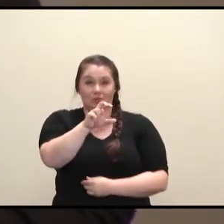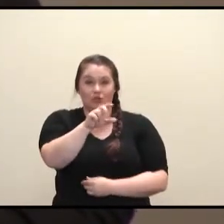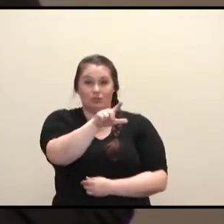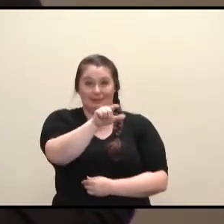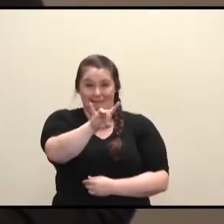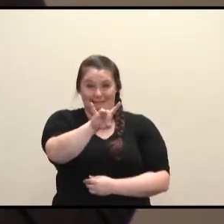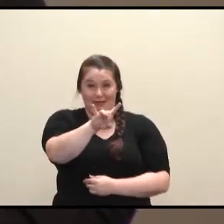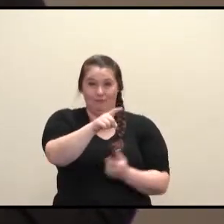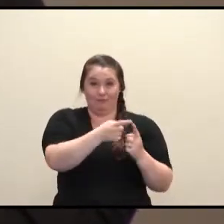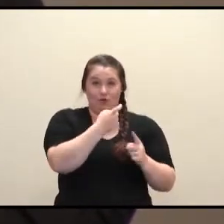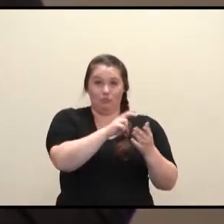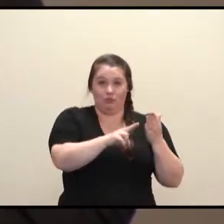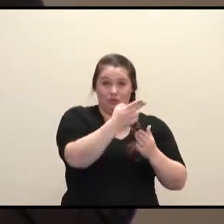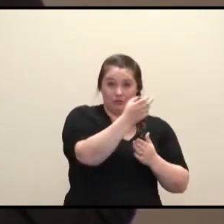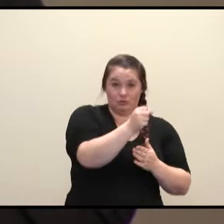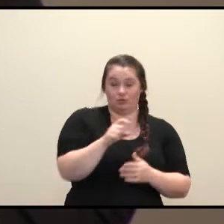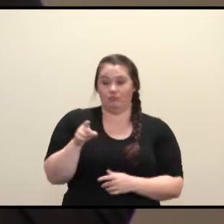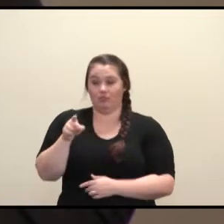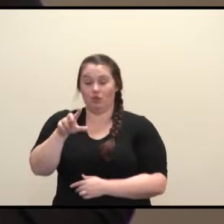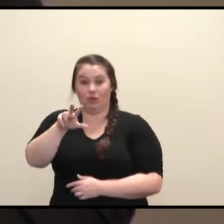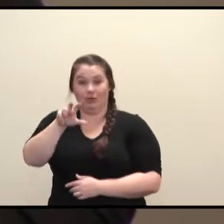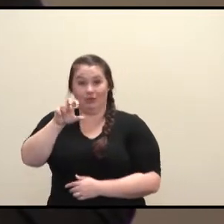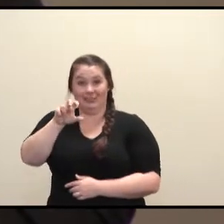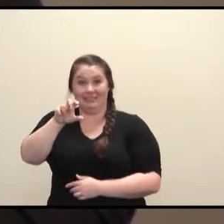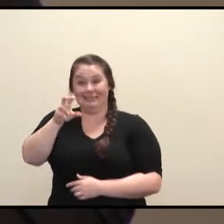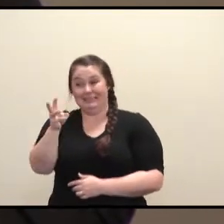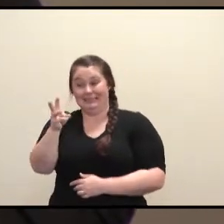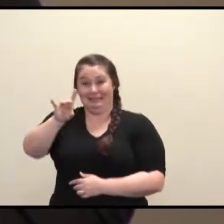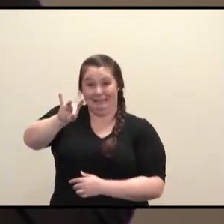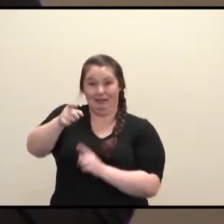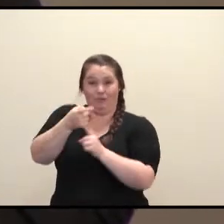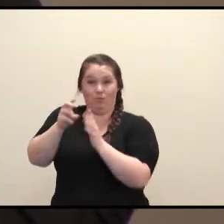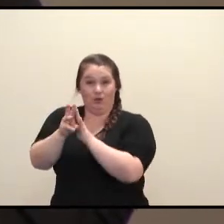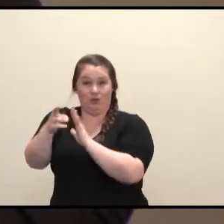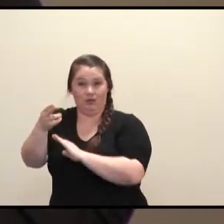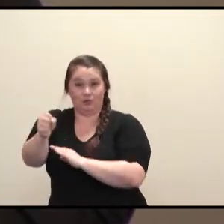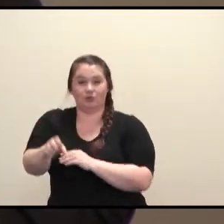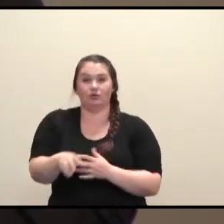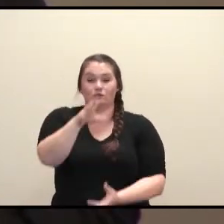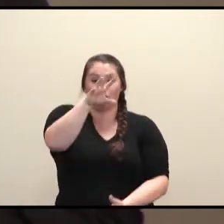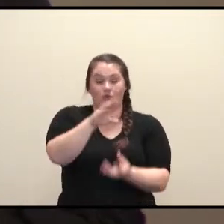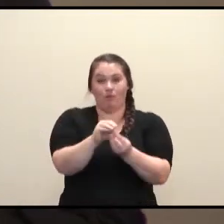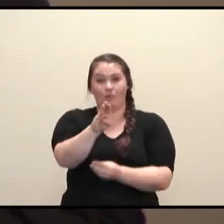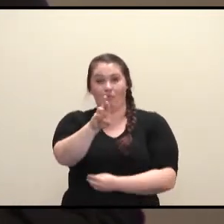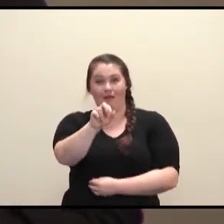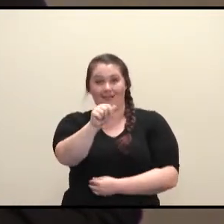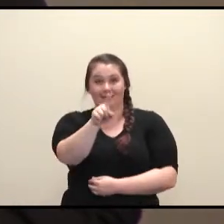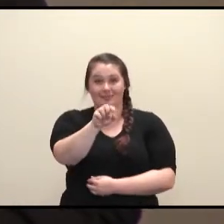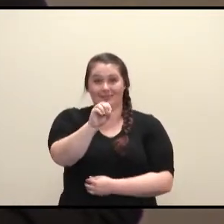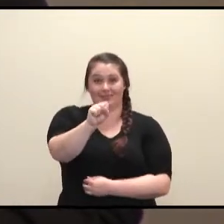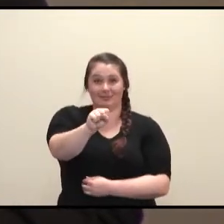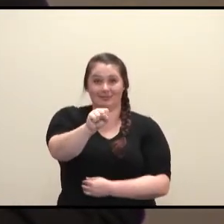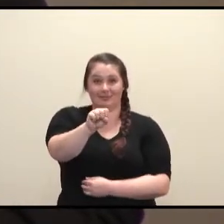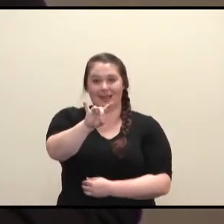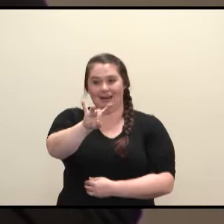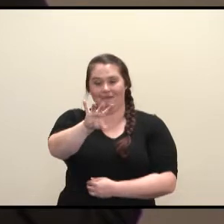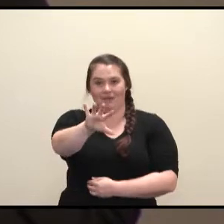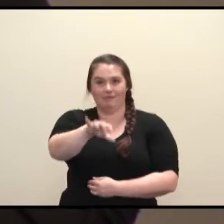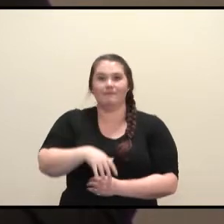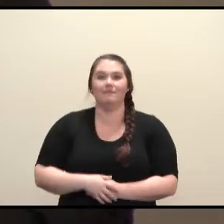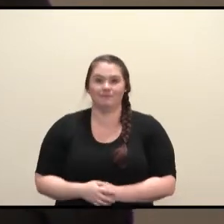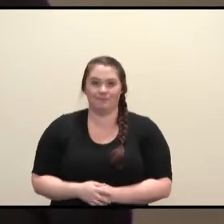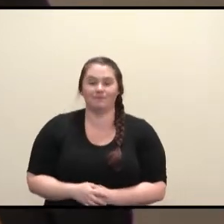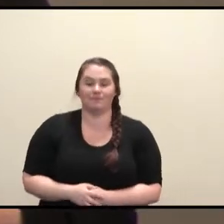High School, 368 graduates from Waco High School, and 85 graduates from Brazos High